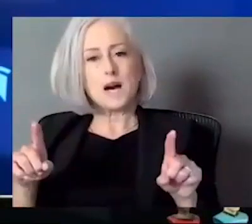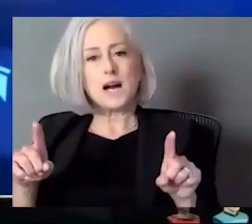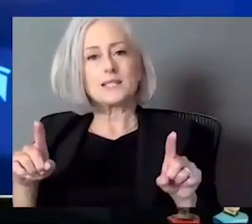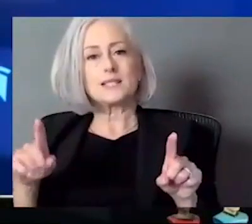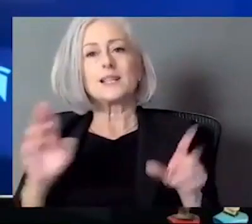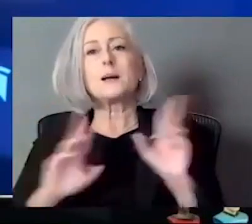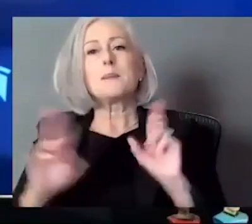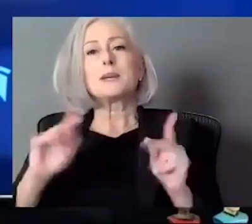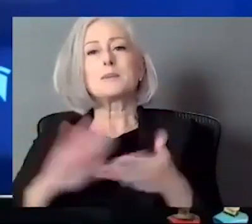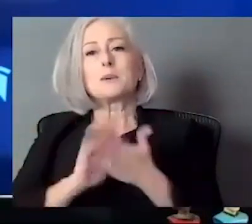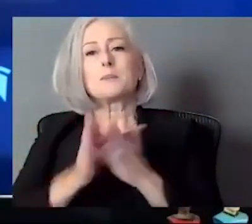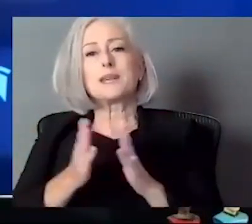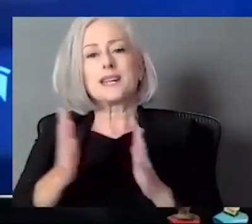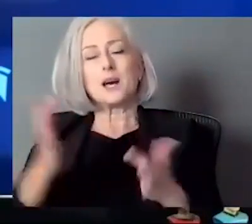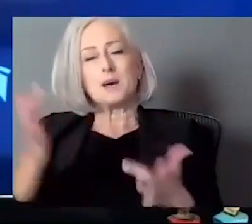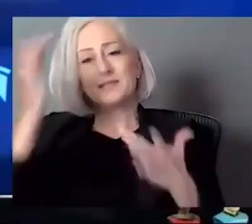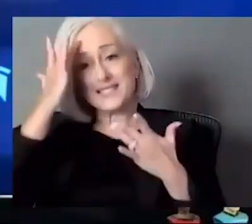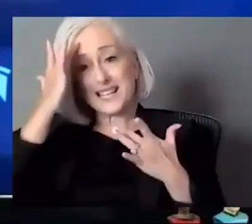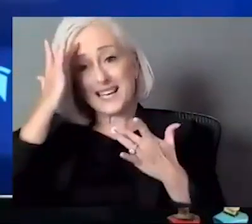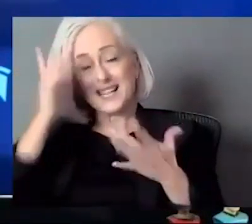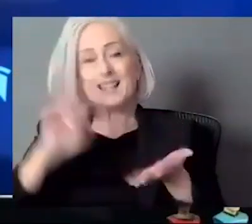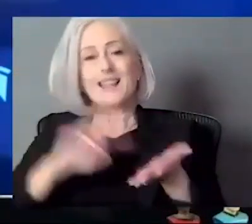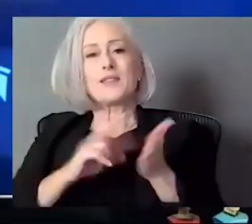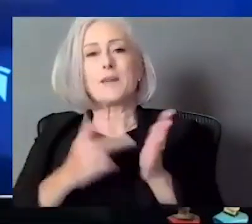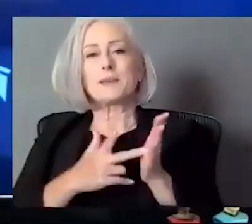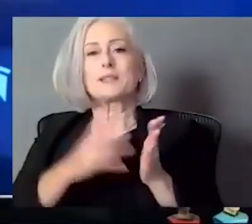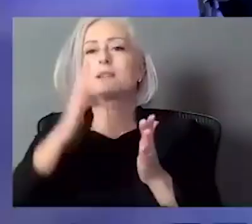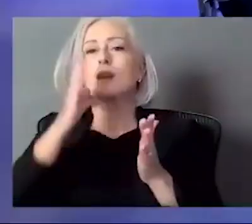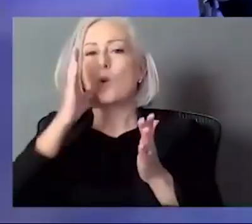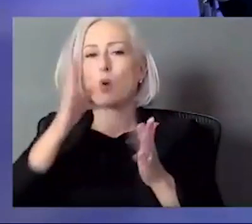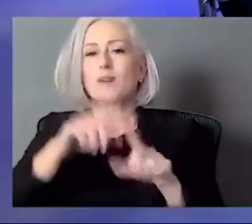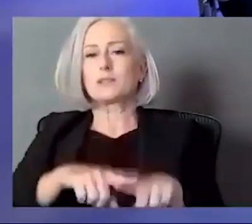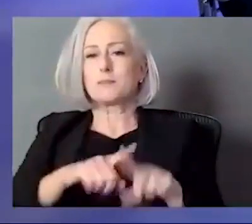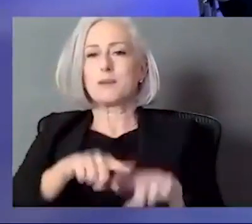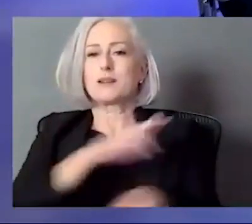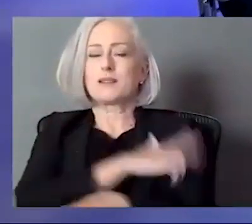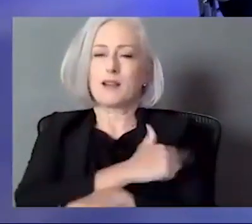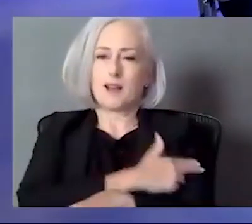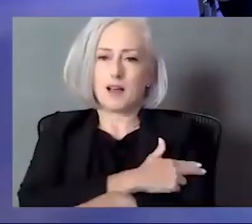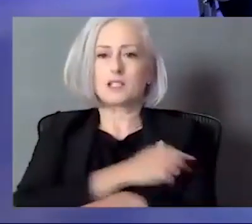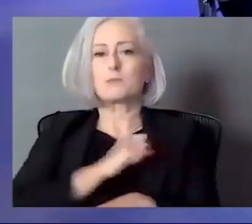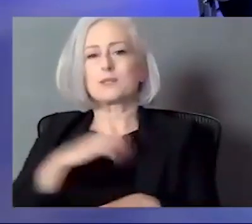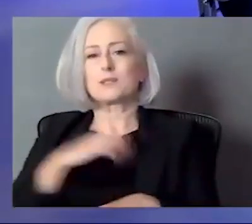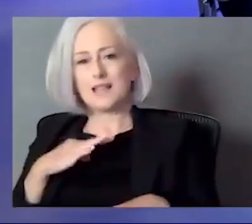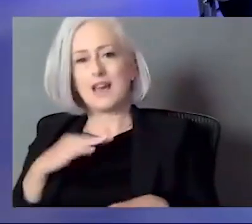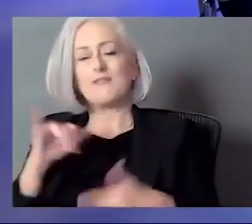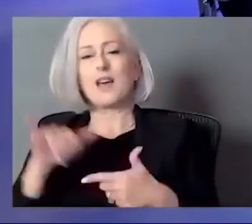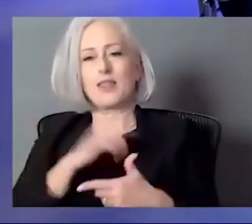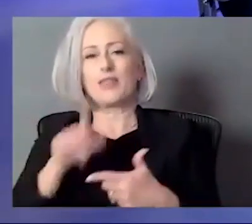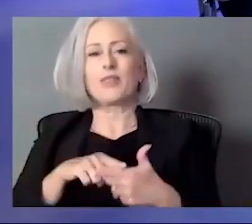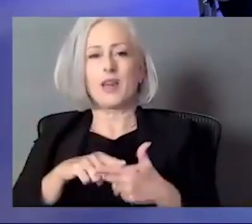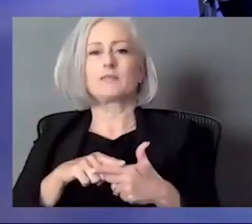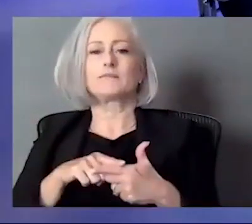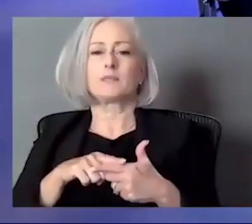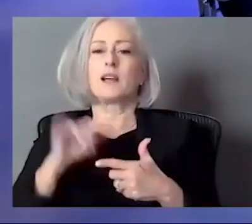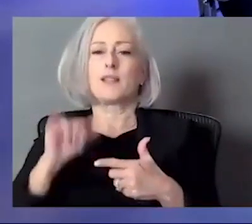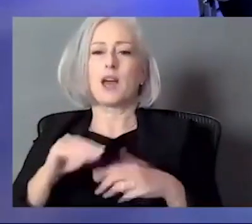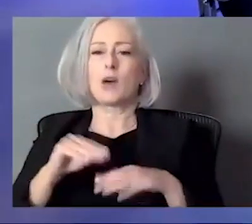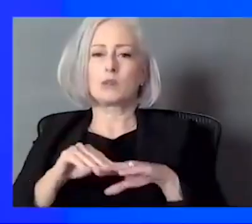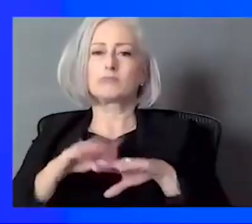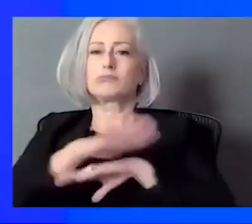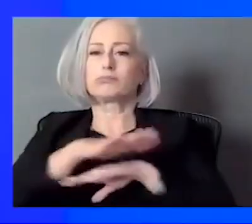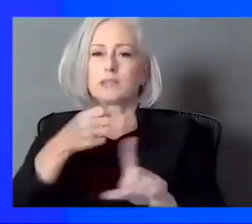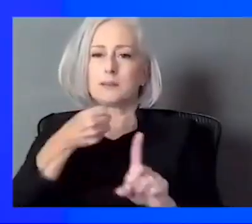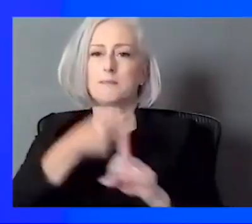strain on healthcare, and that's going to be a concern. Yeah, I think a level of concern is healthy. I'm not saying